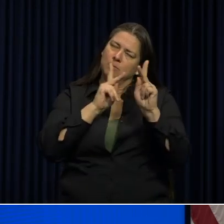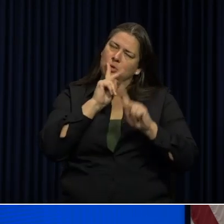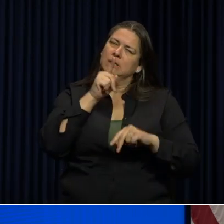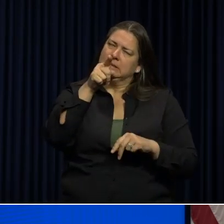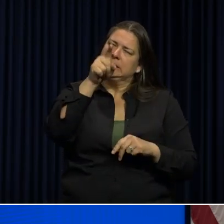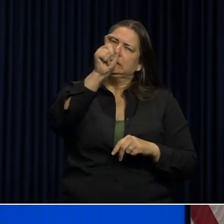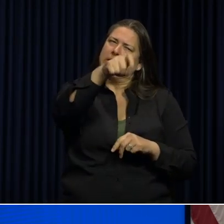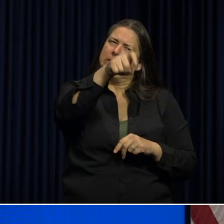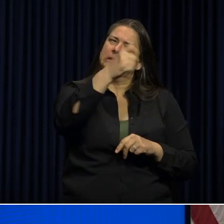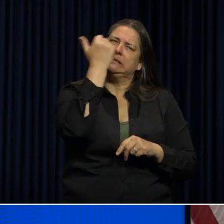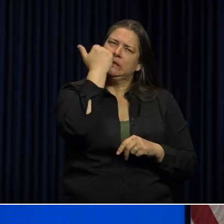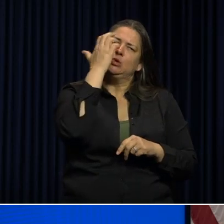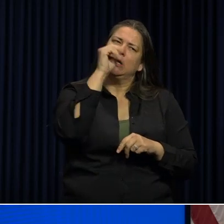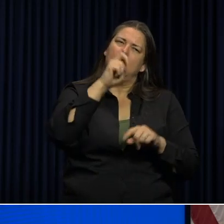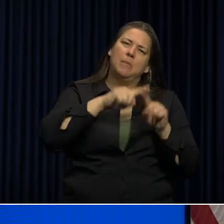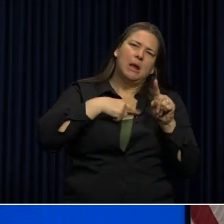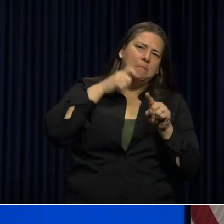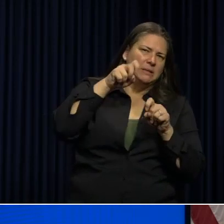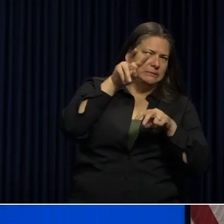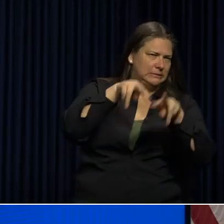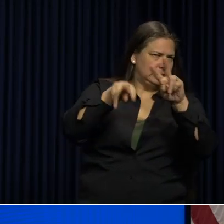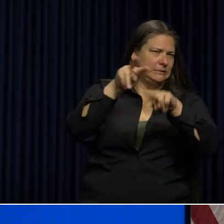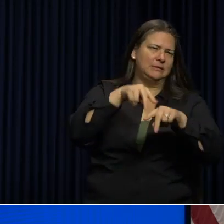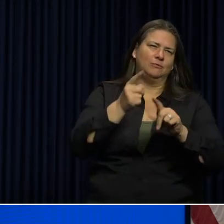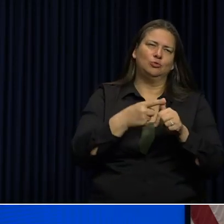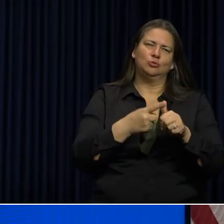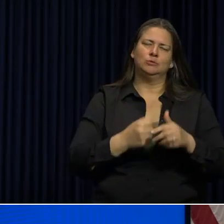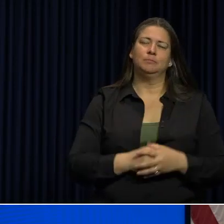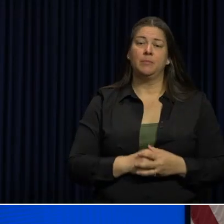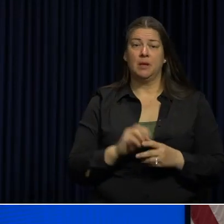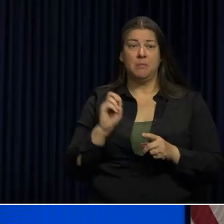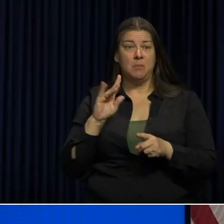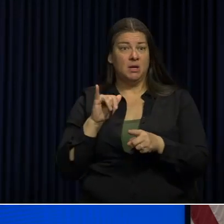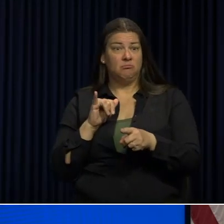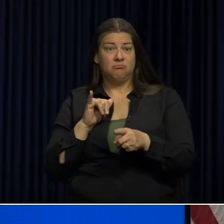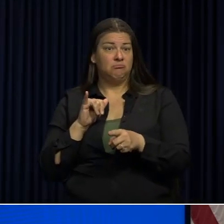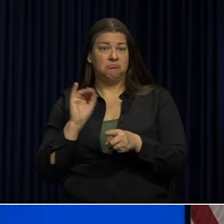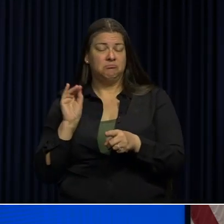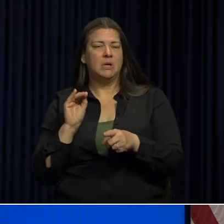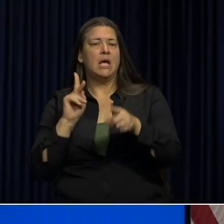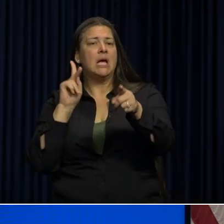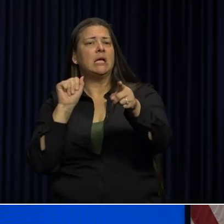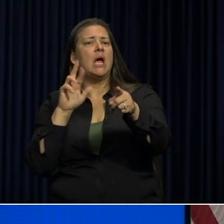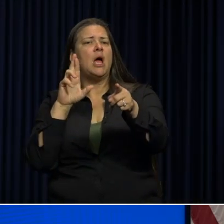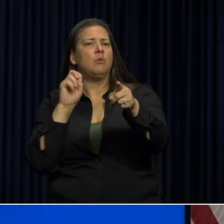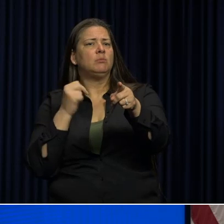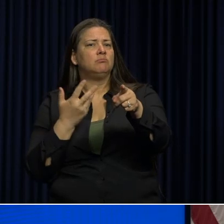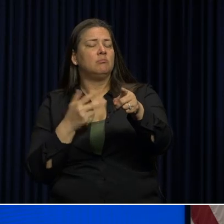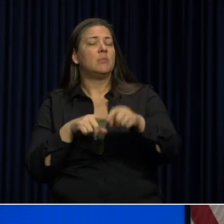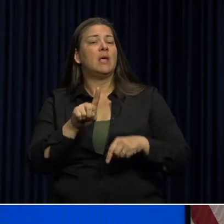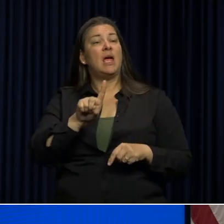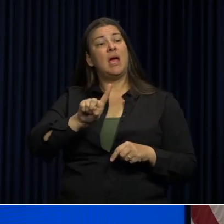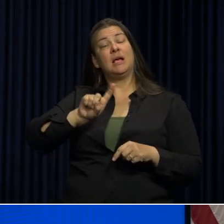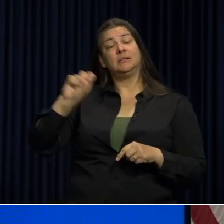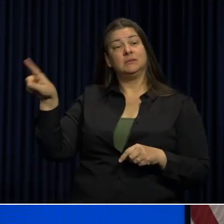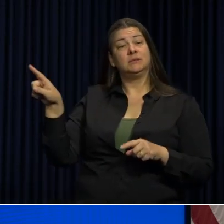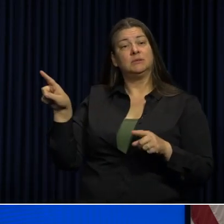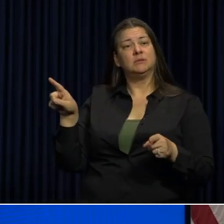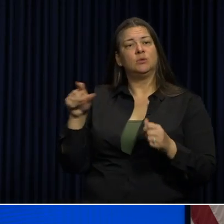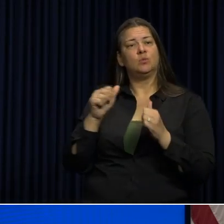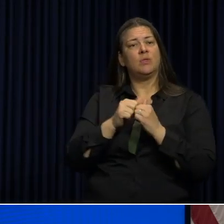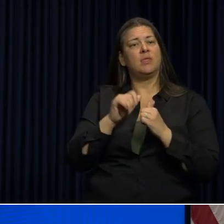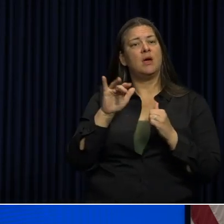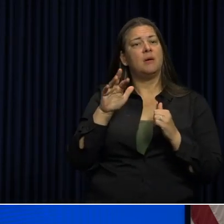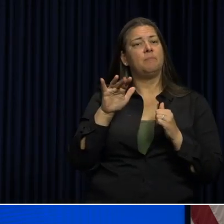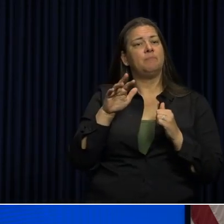their dental care. Bobby? No? Karen? With the cases at the Tyson plant here in